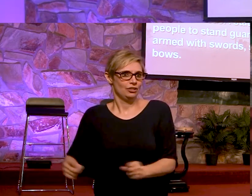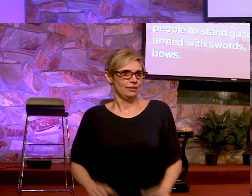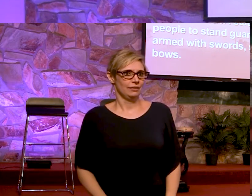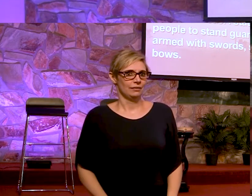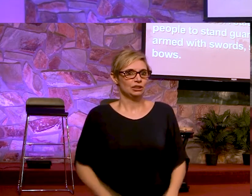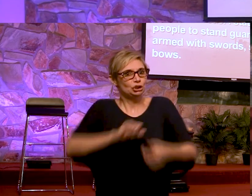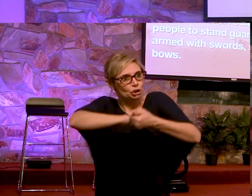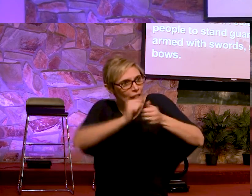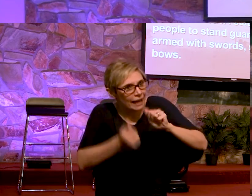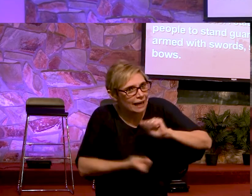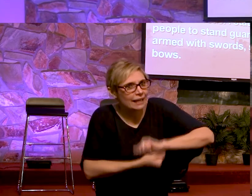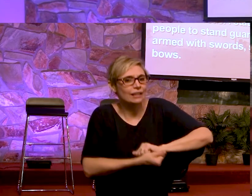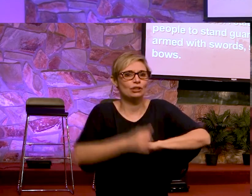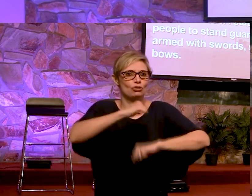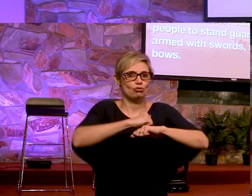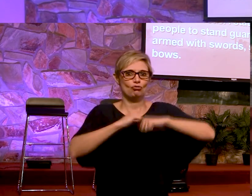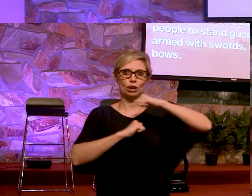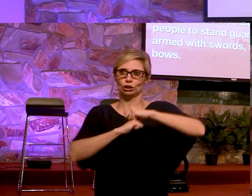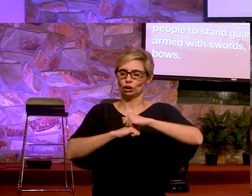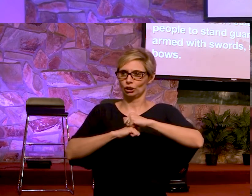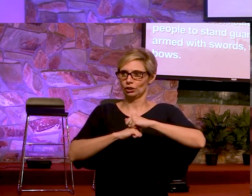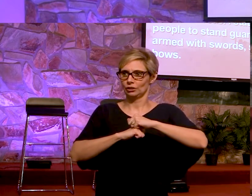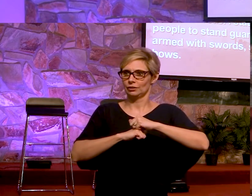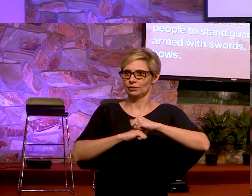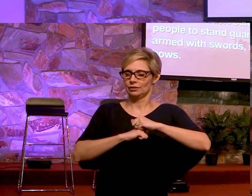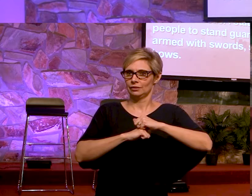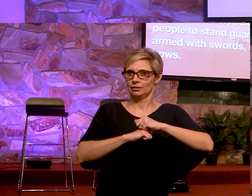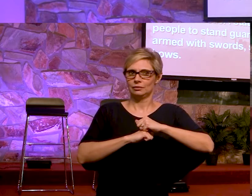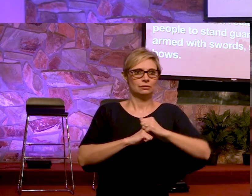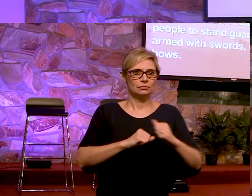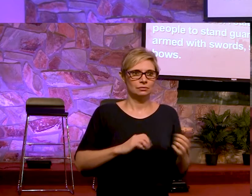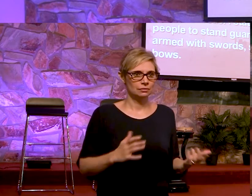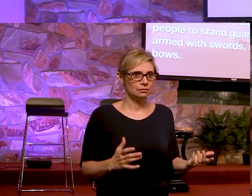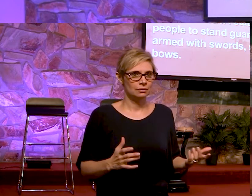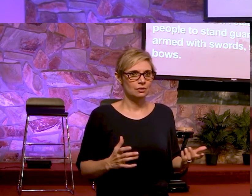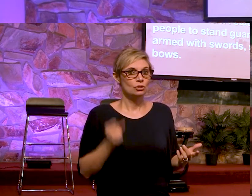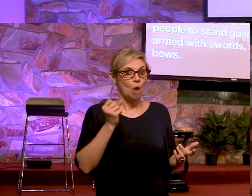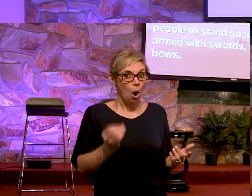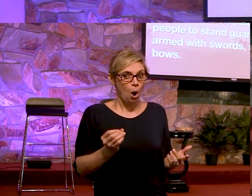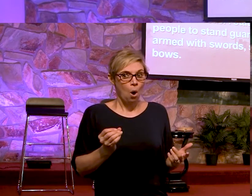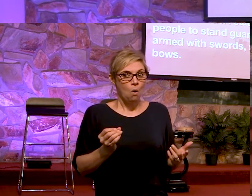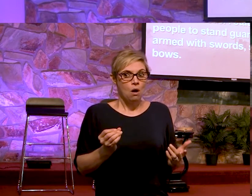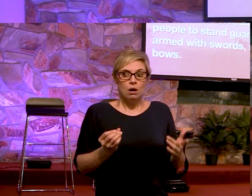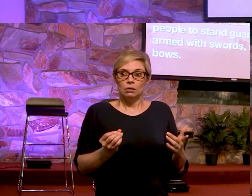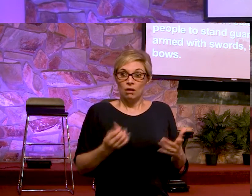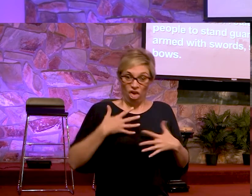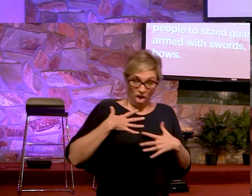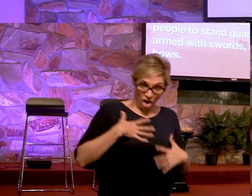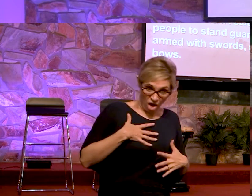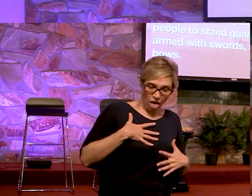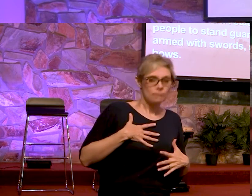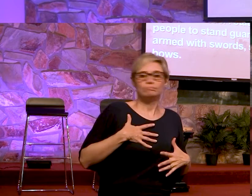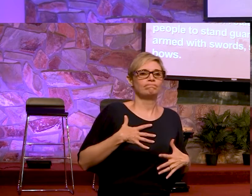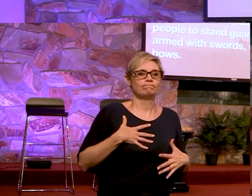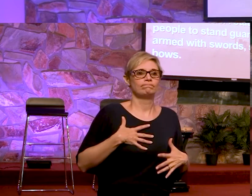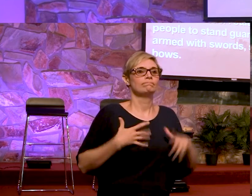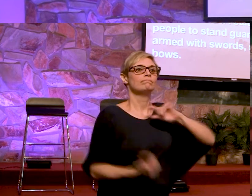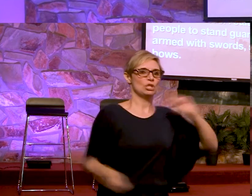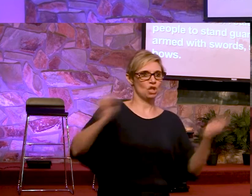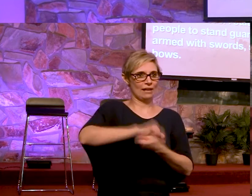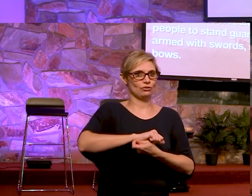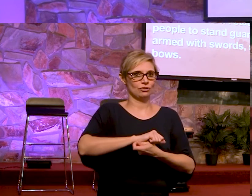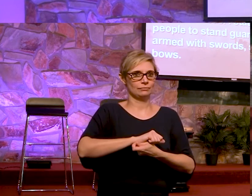going insane and to keep from giving up, I reorganized the people.